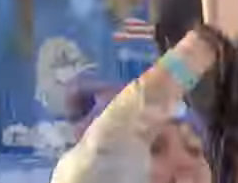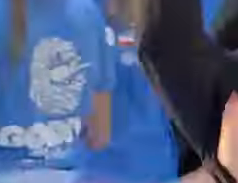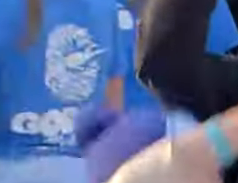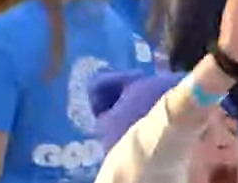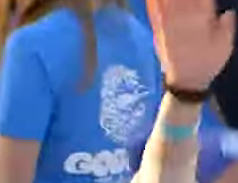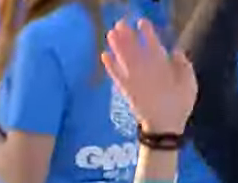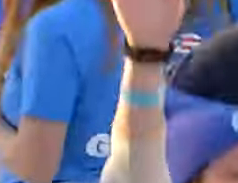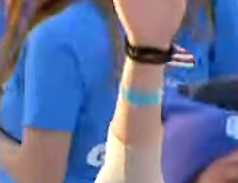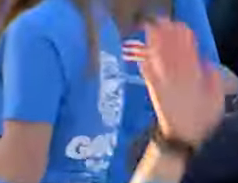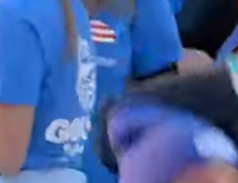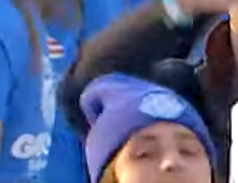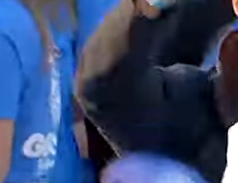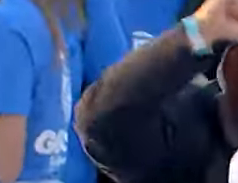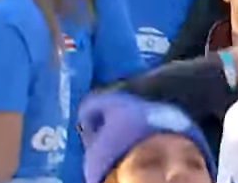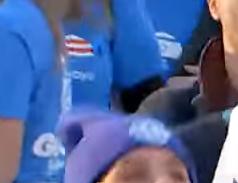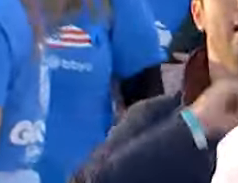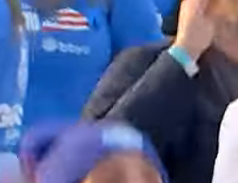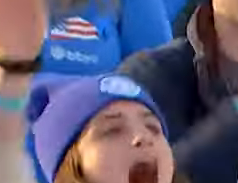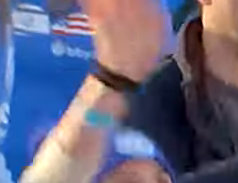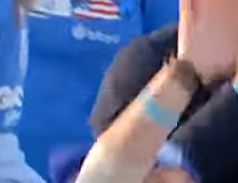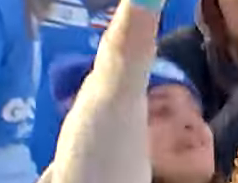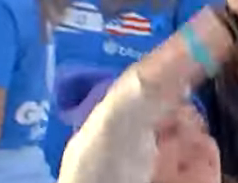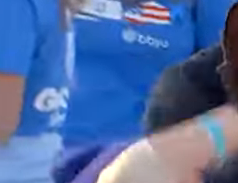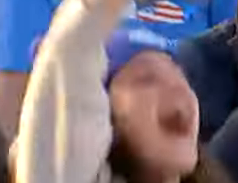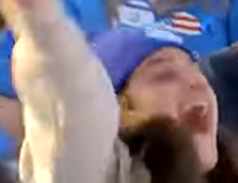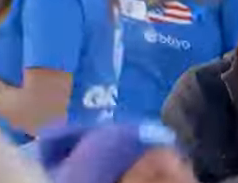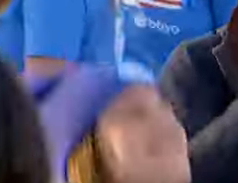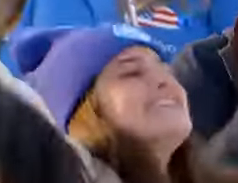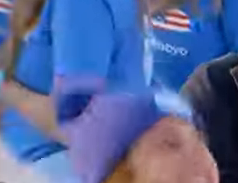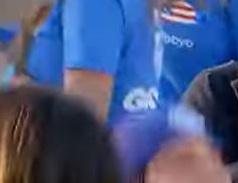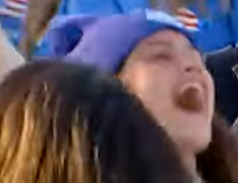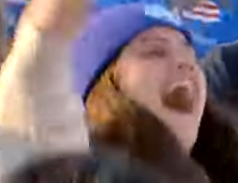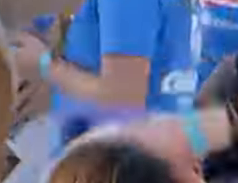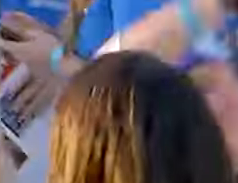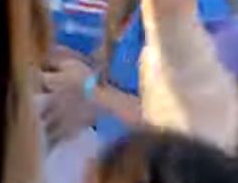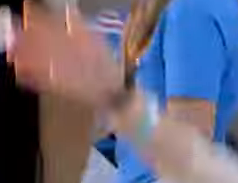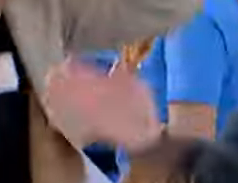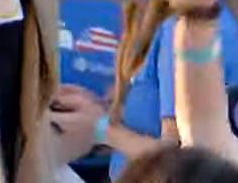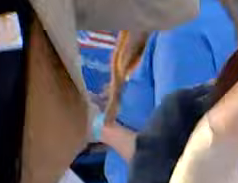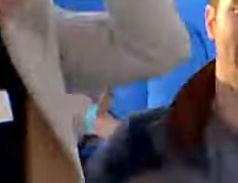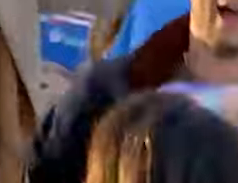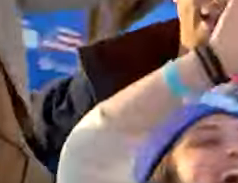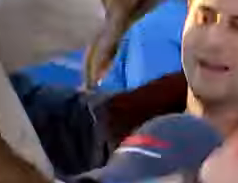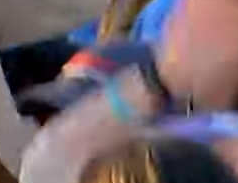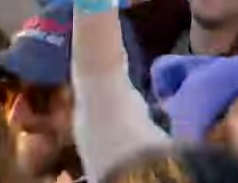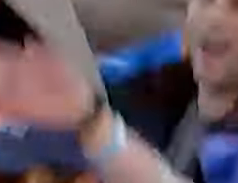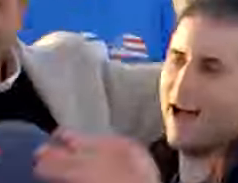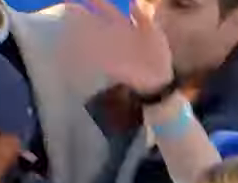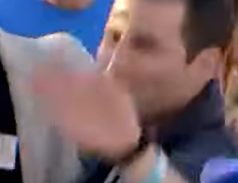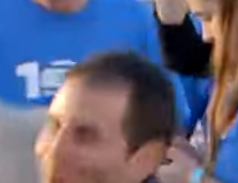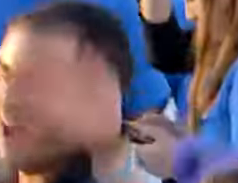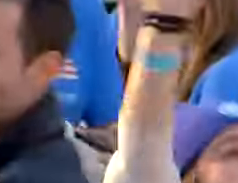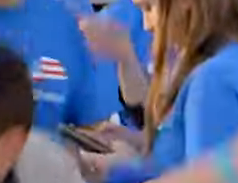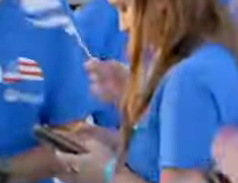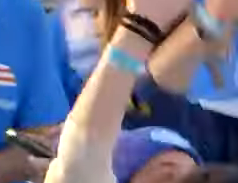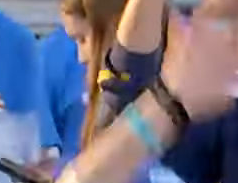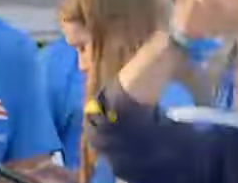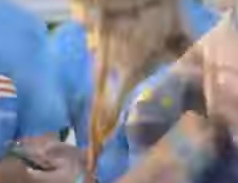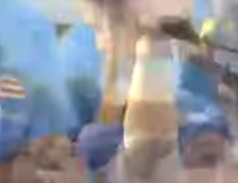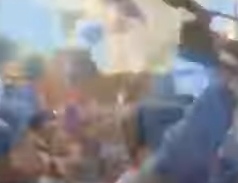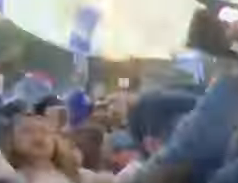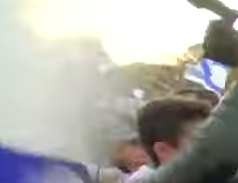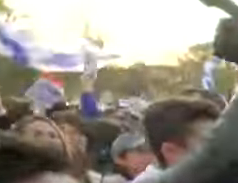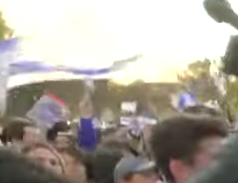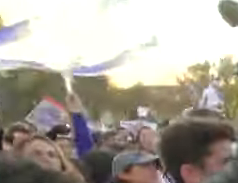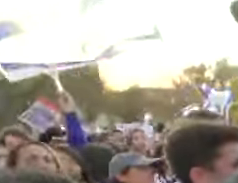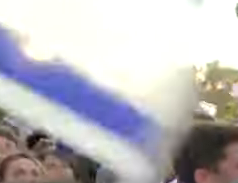Am Israel, Am Israel, Am Israel, Am Israel, Am Israel, Am Israel, Am